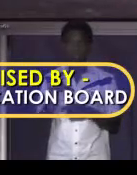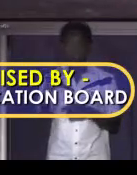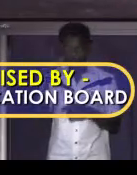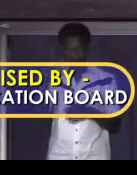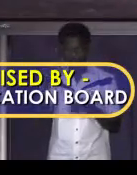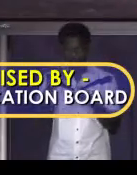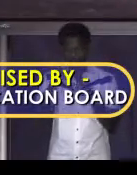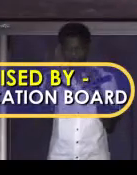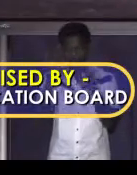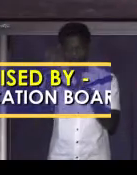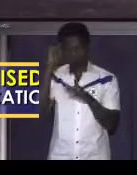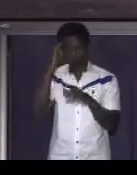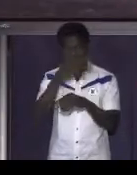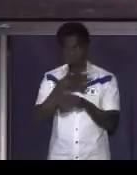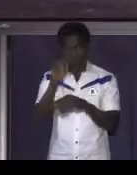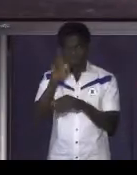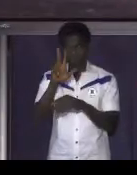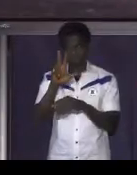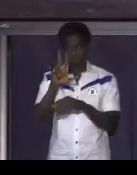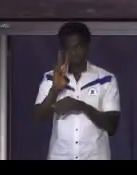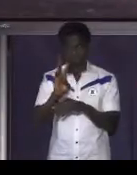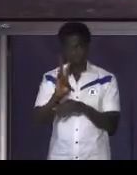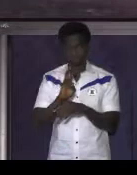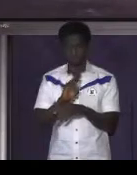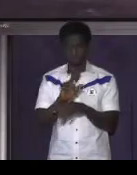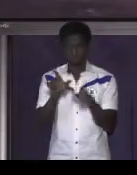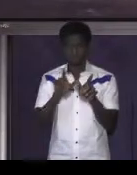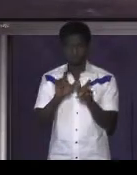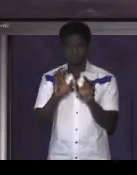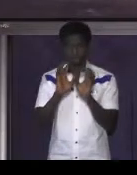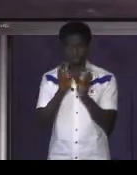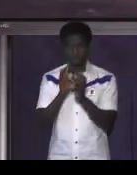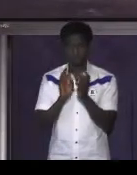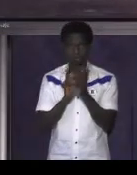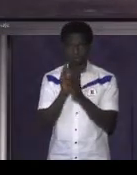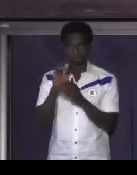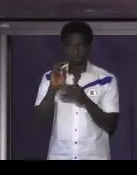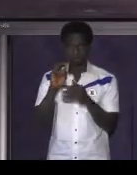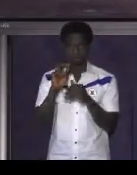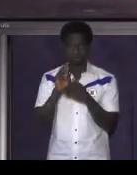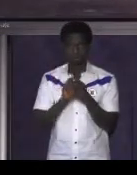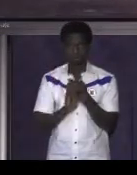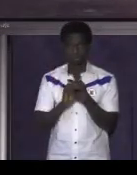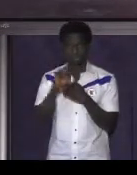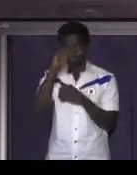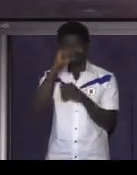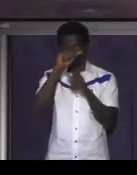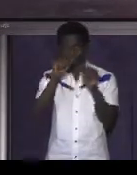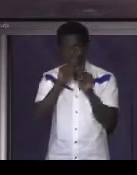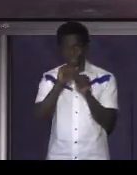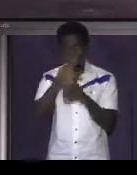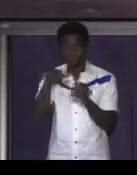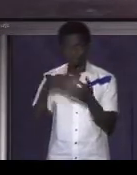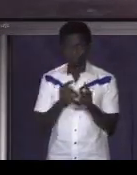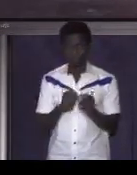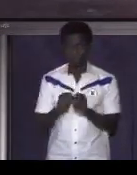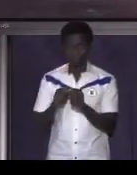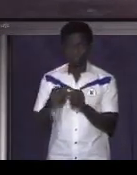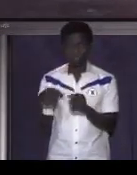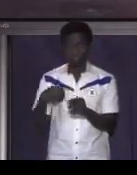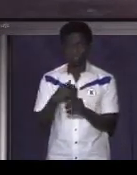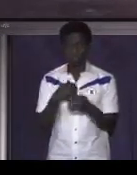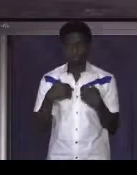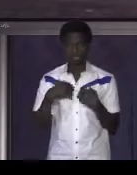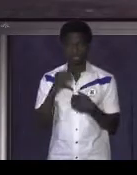and 37 local council development area. So altogether we have 57 local government and